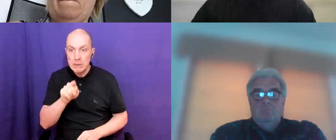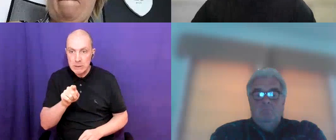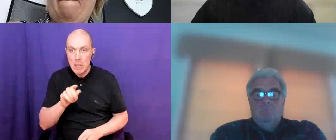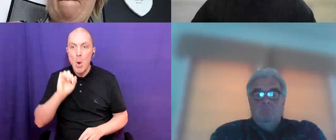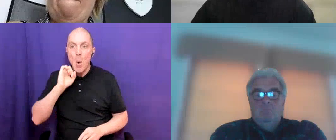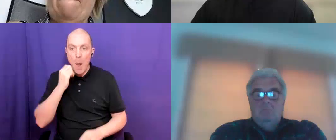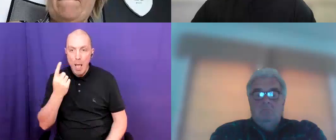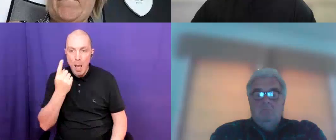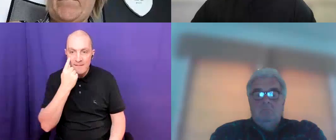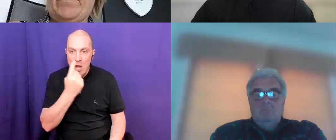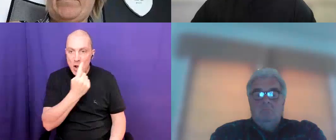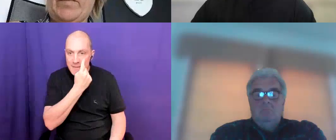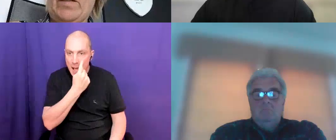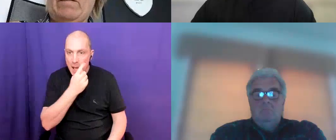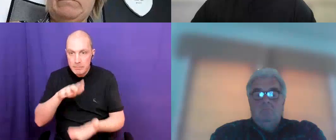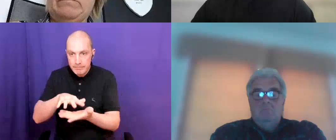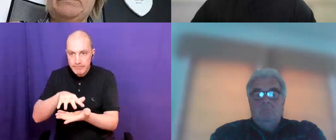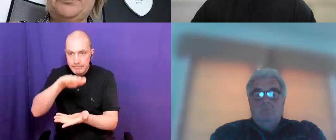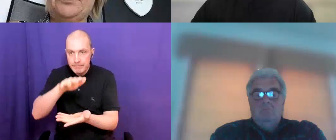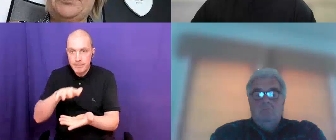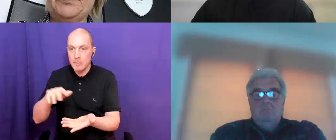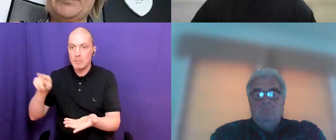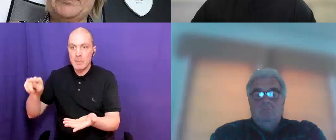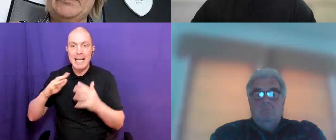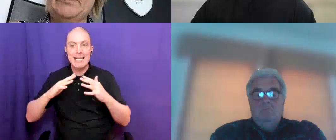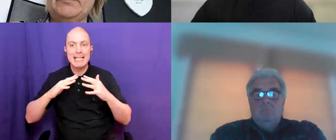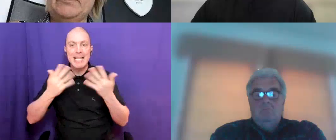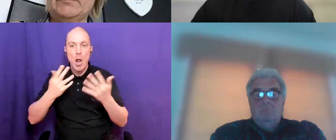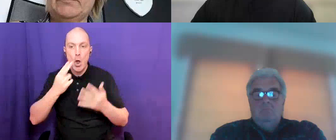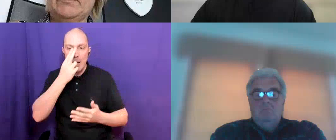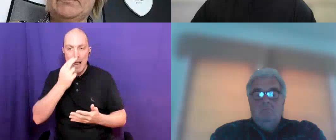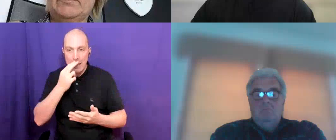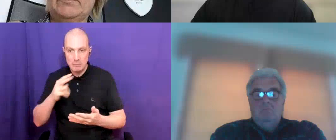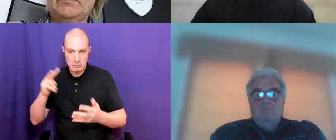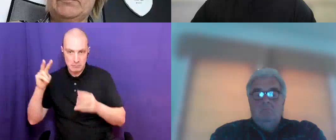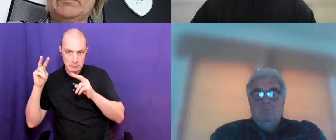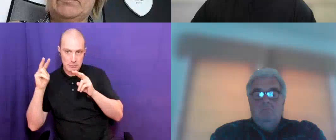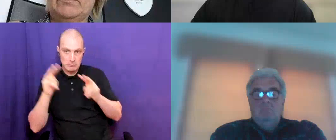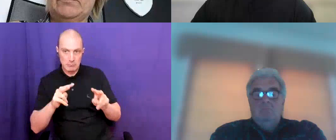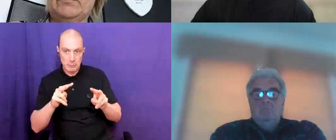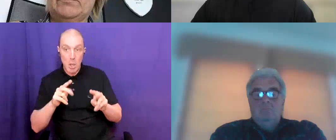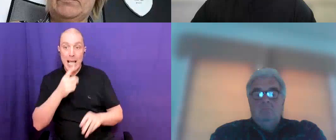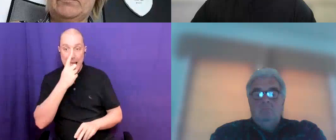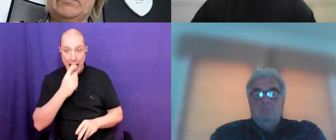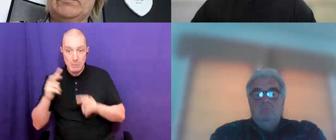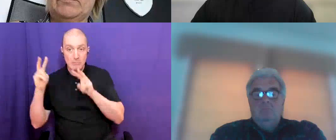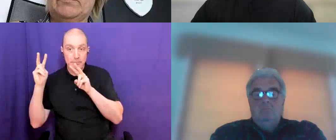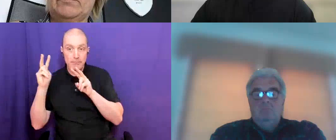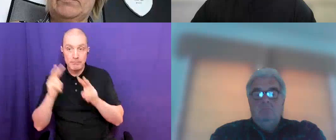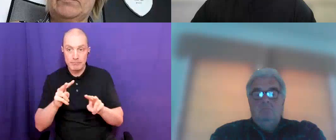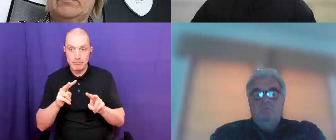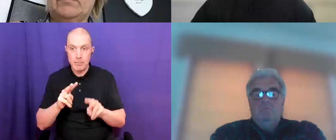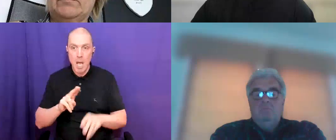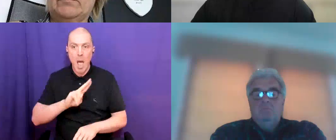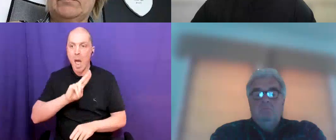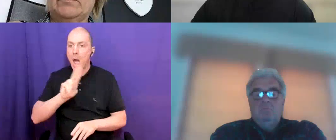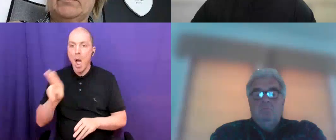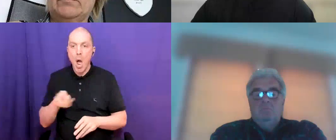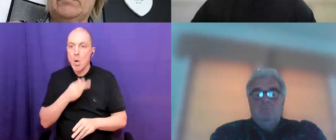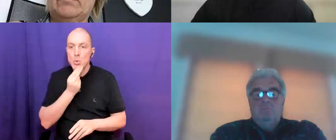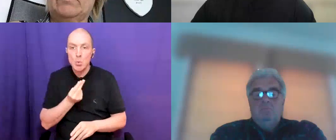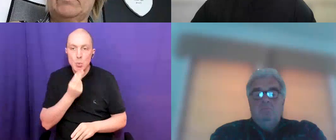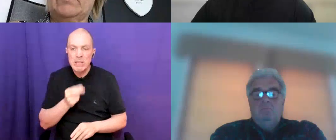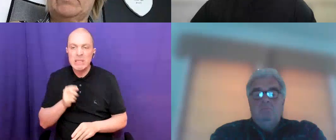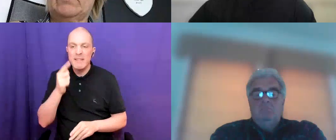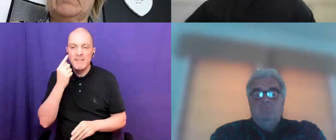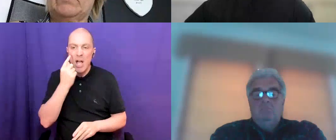observable process which will take place at 10 p.m. onwards. However, you may already be aware this process simply verifies the unused